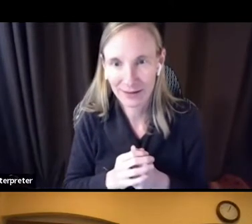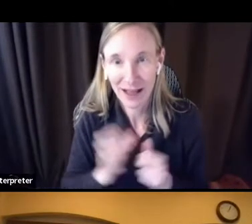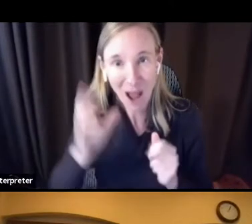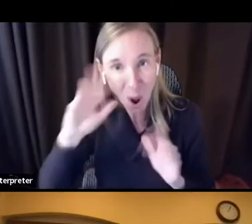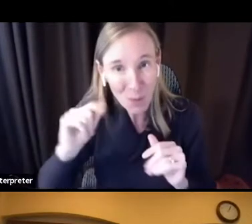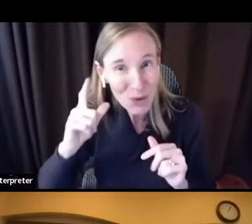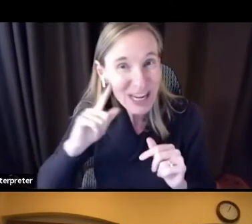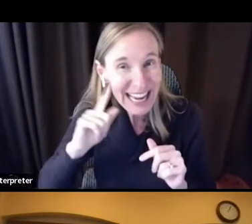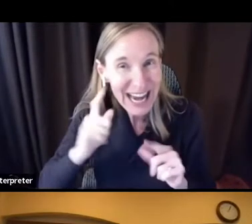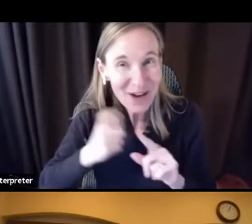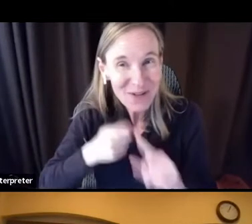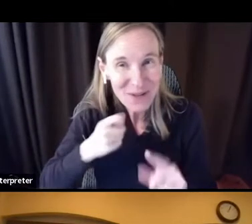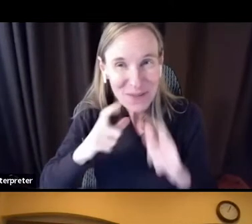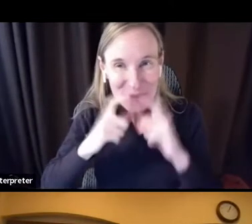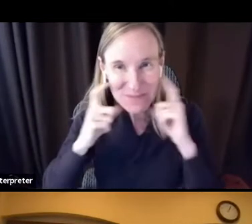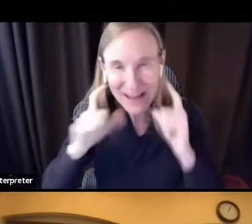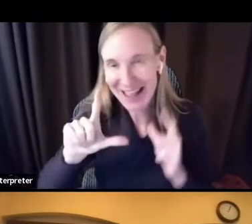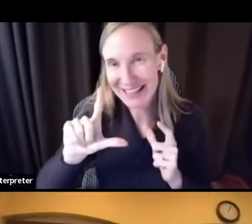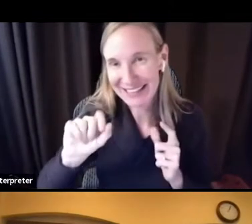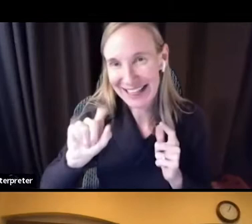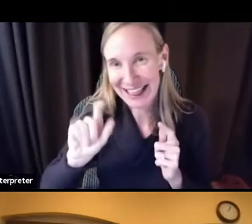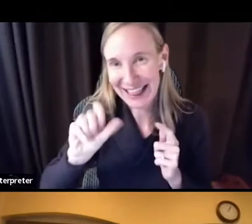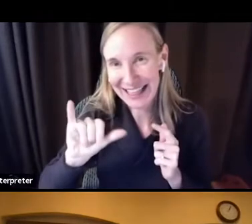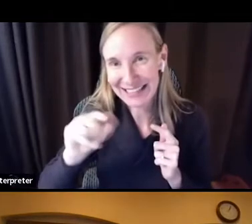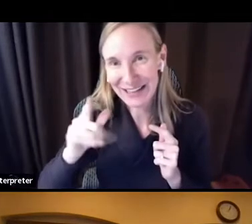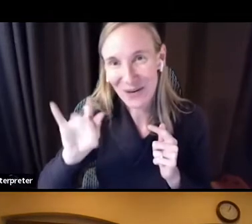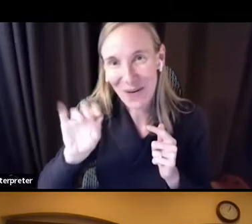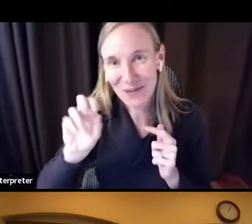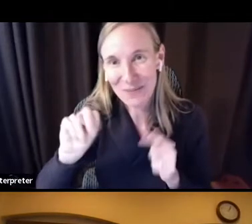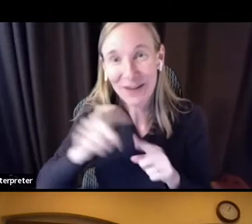but it's Representative Leslie Goldman from Rockingham.